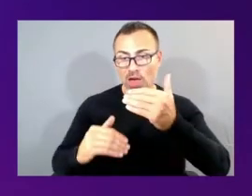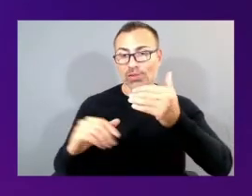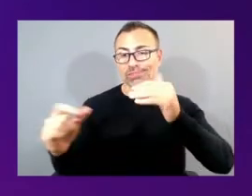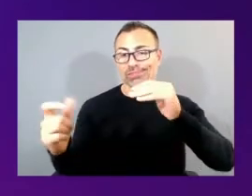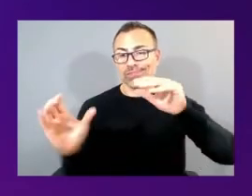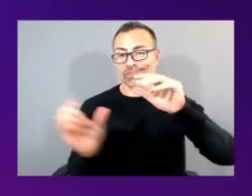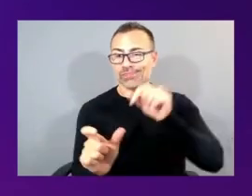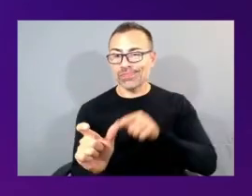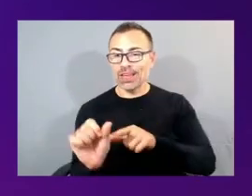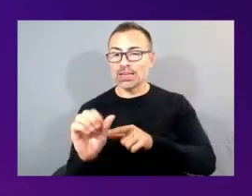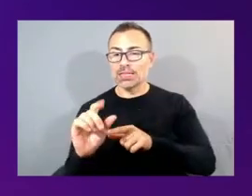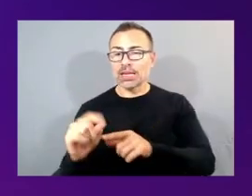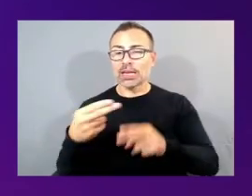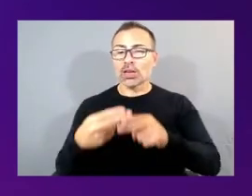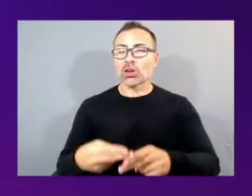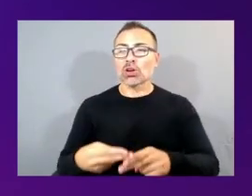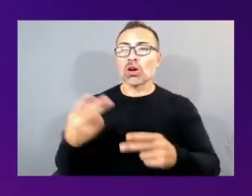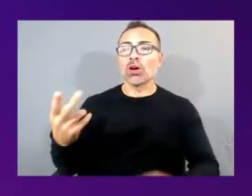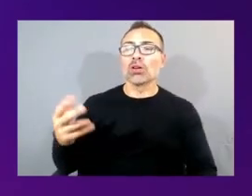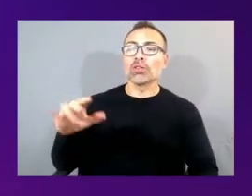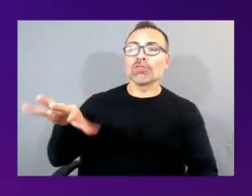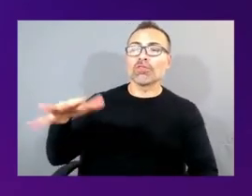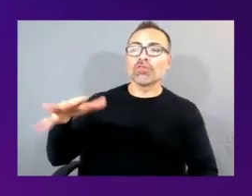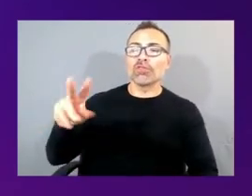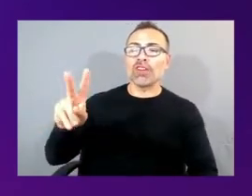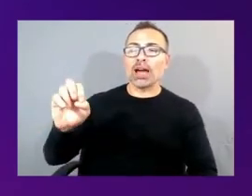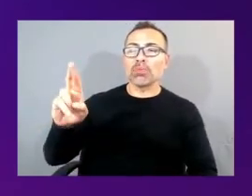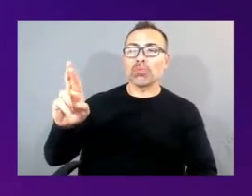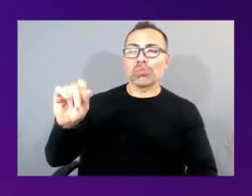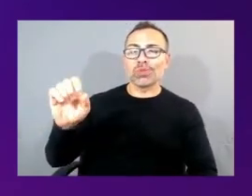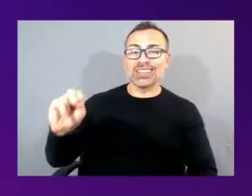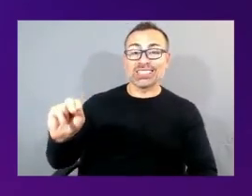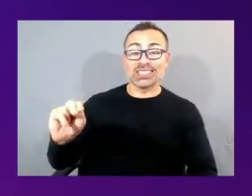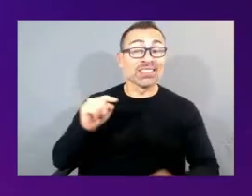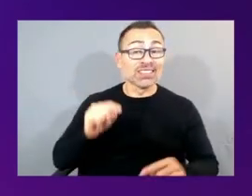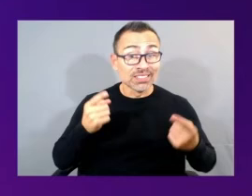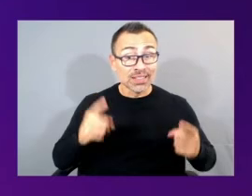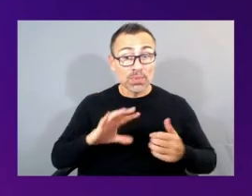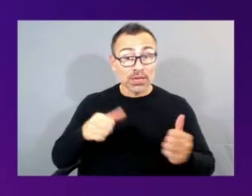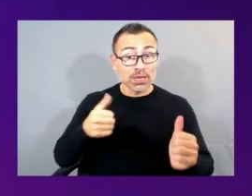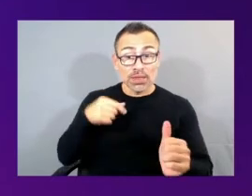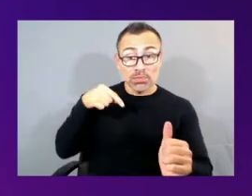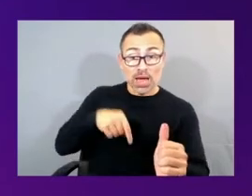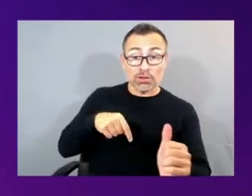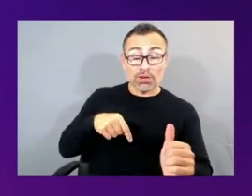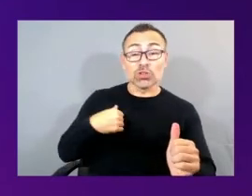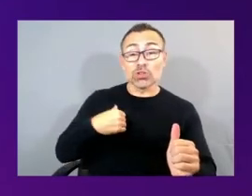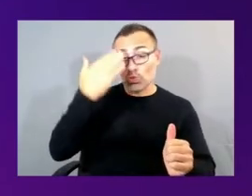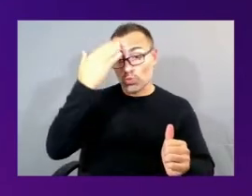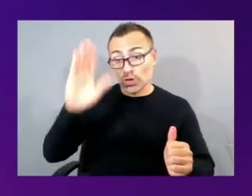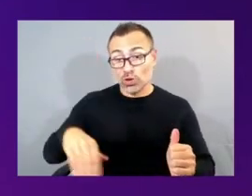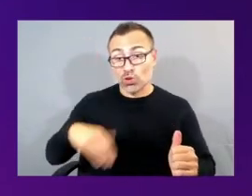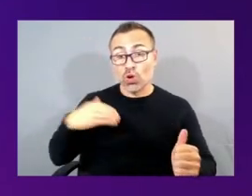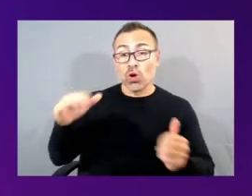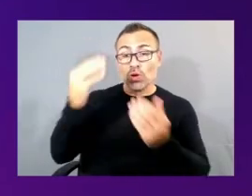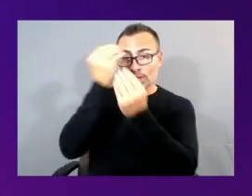in the background automatically for you. So we know the data models for all those 12,000 sensors, so we can